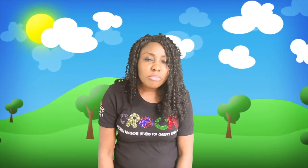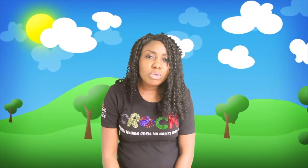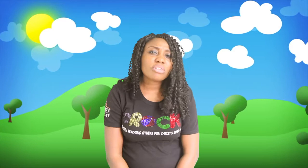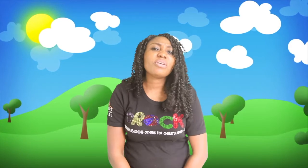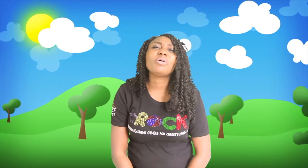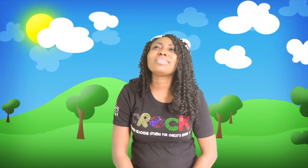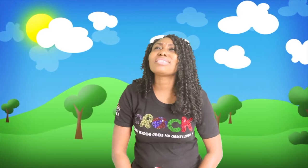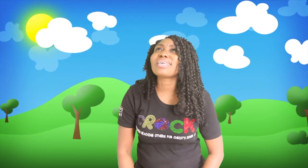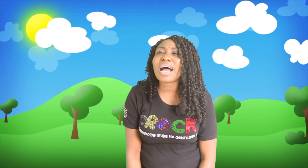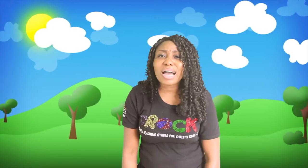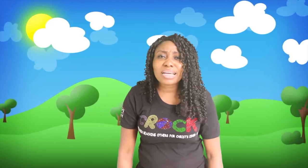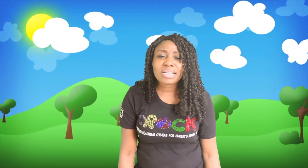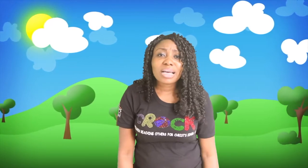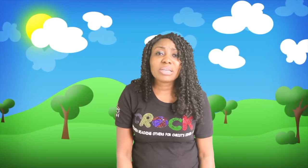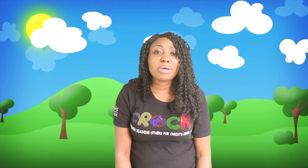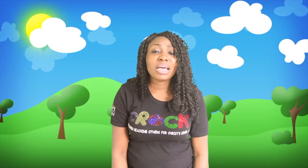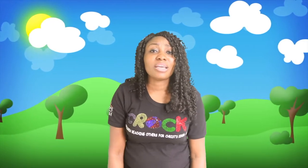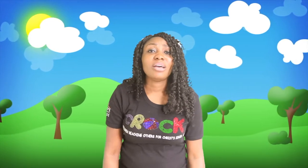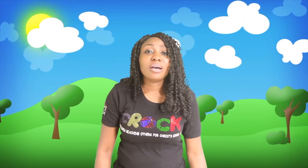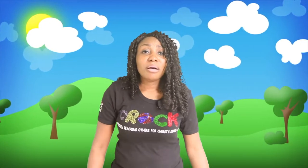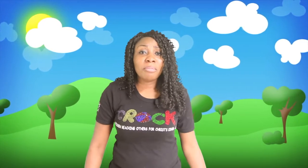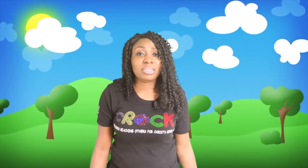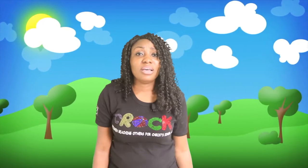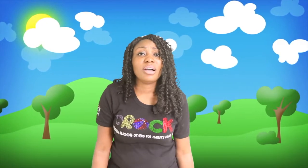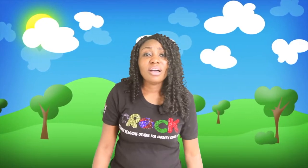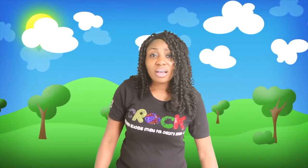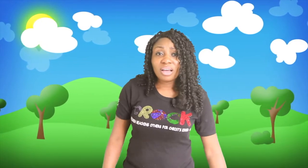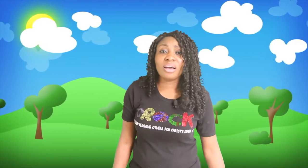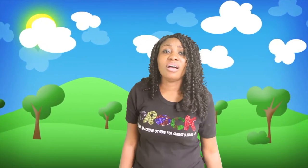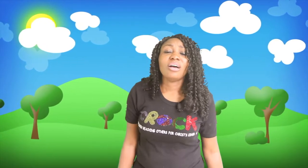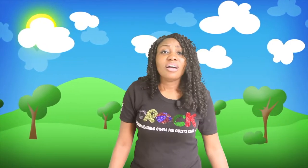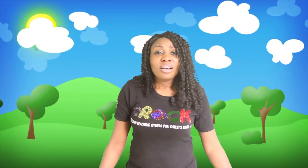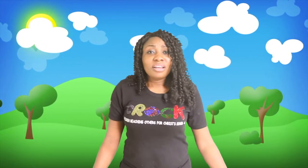crying. Most of them were sad. And they were like, Master,